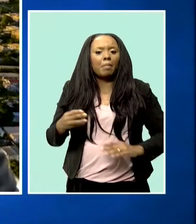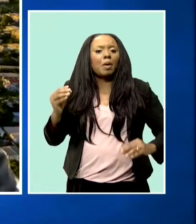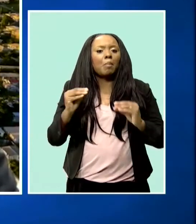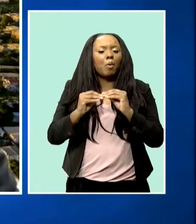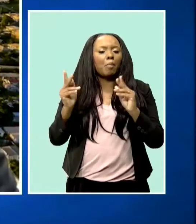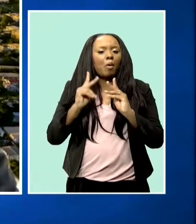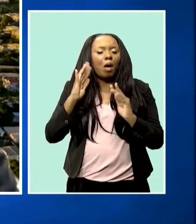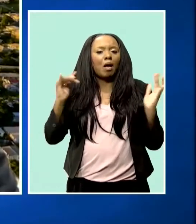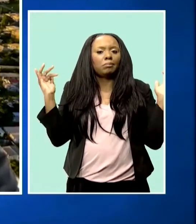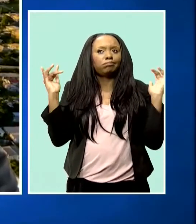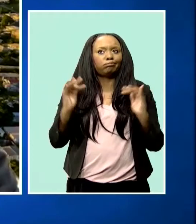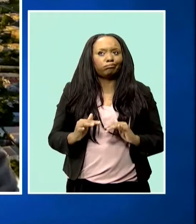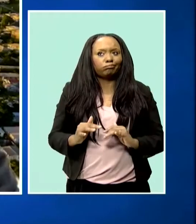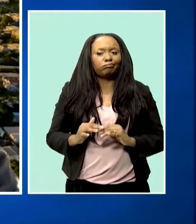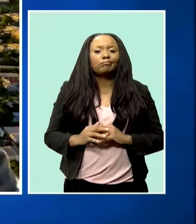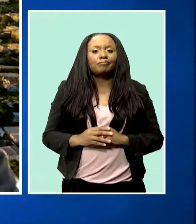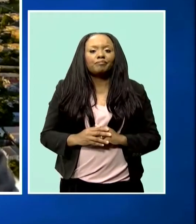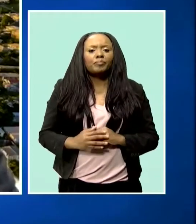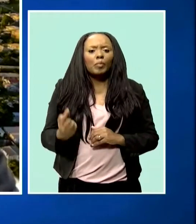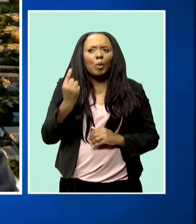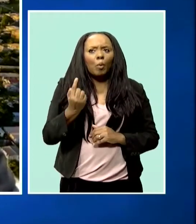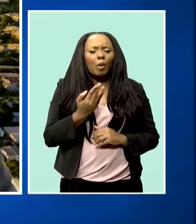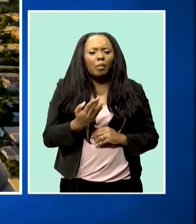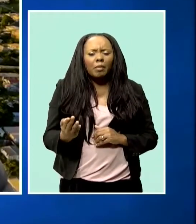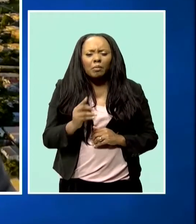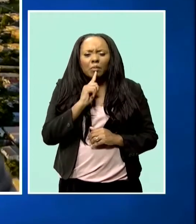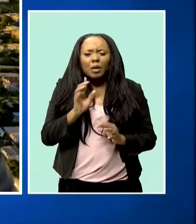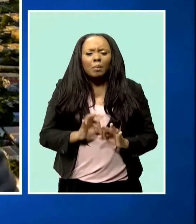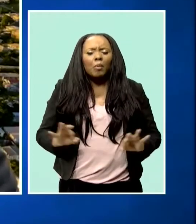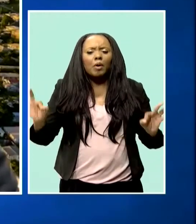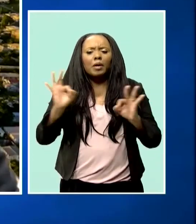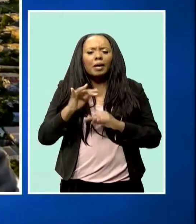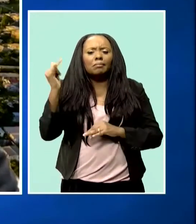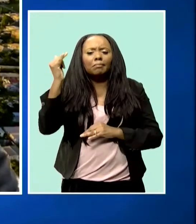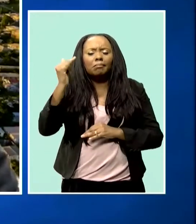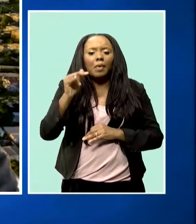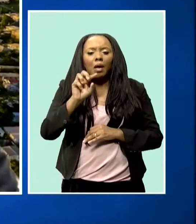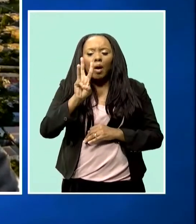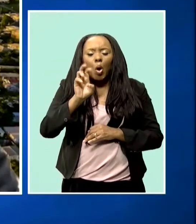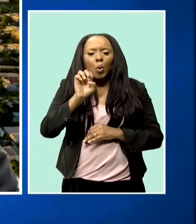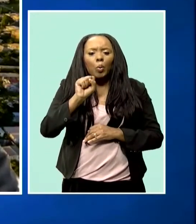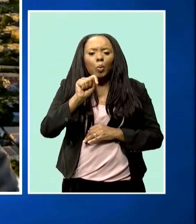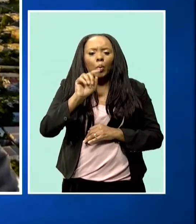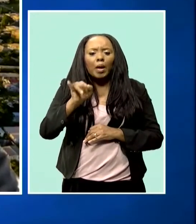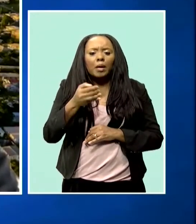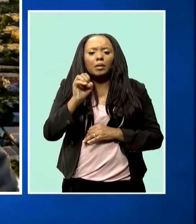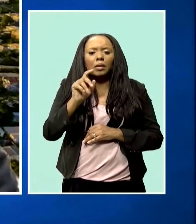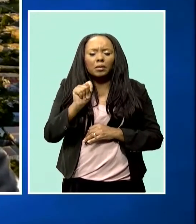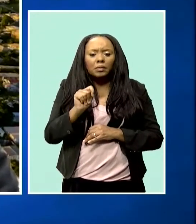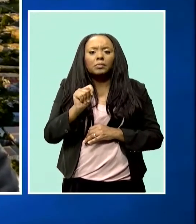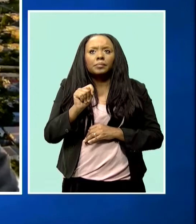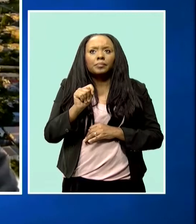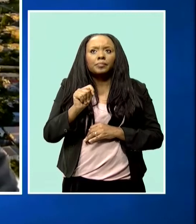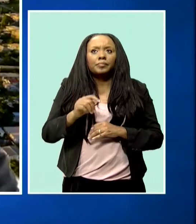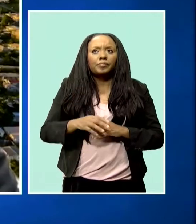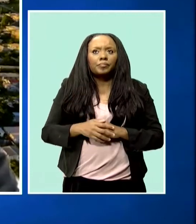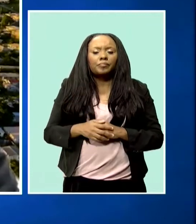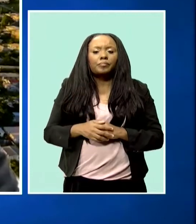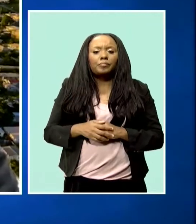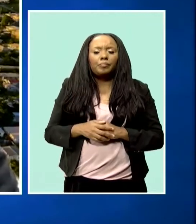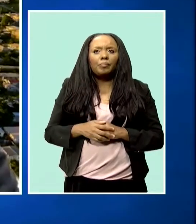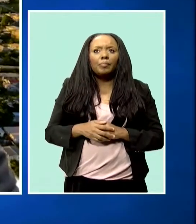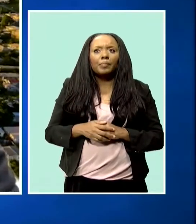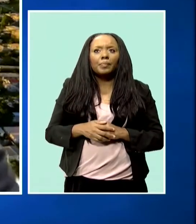to partners on the ground. One of the things that WestJet in particular has been advocating for very quietly behind the